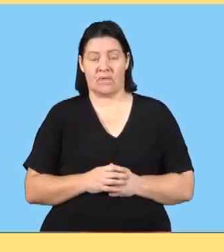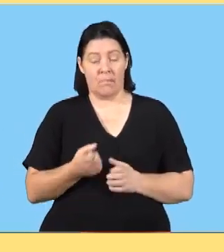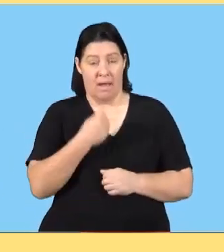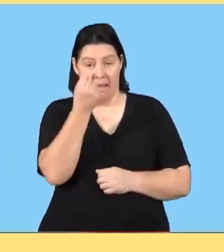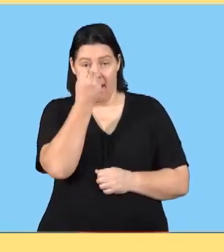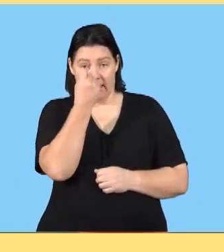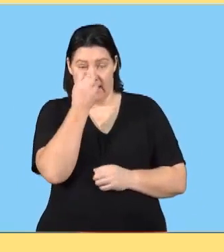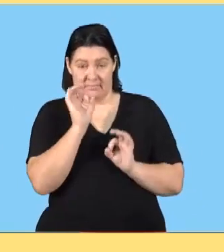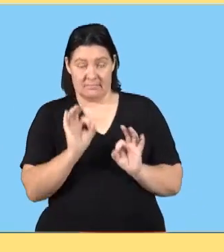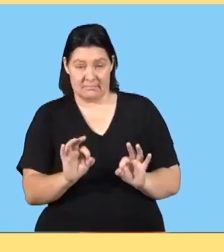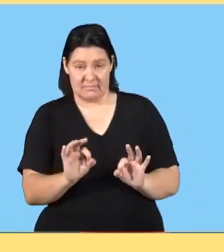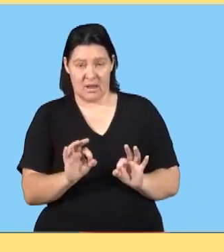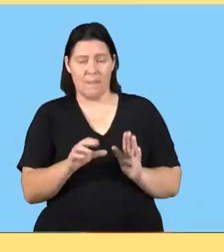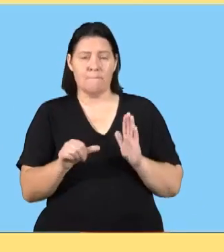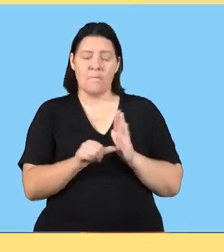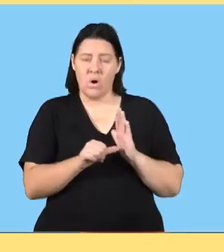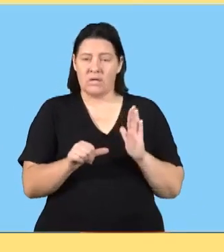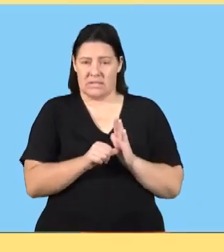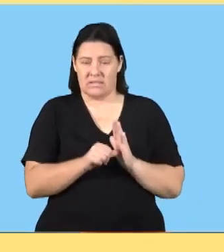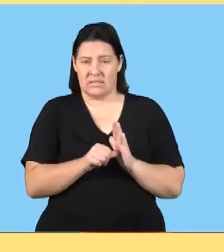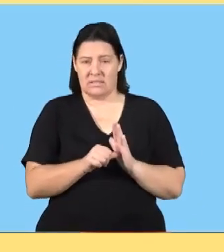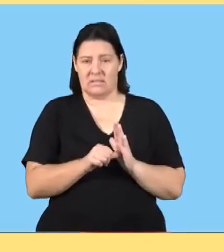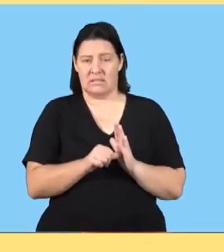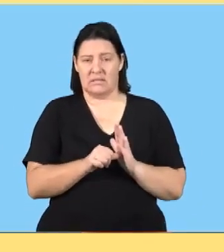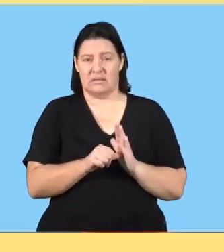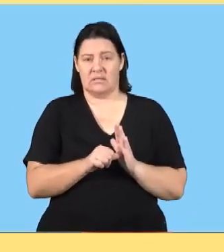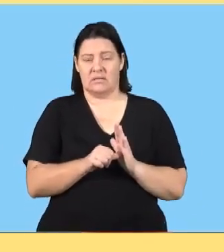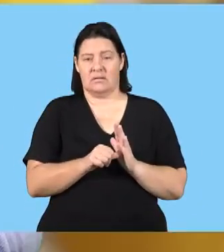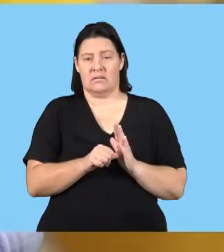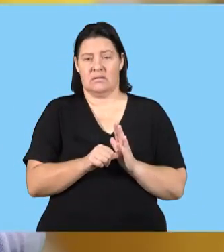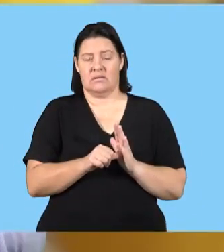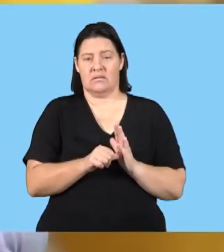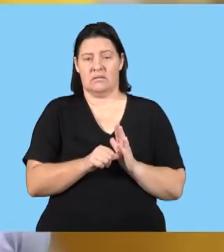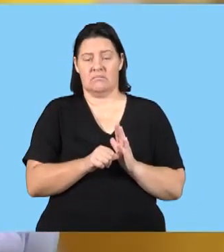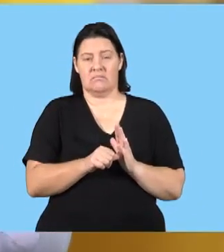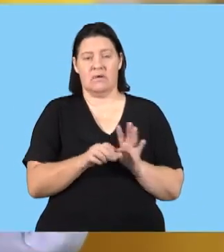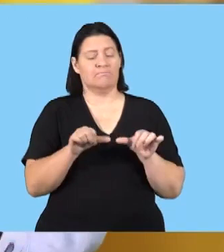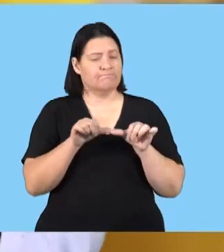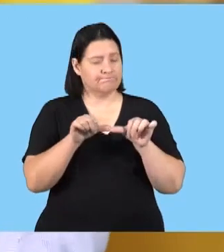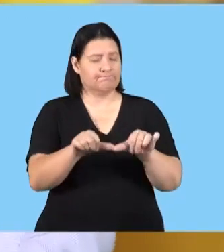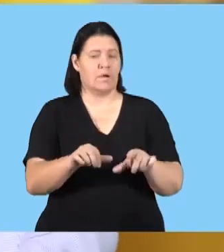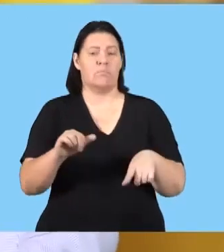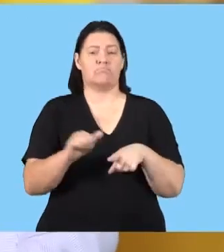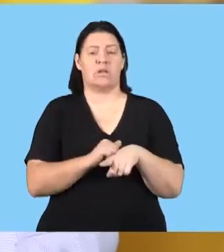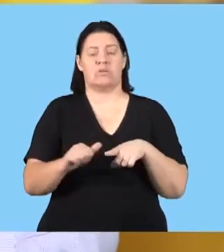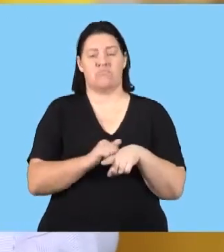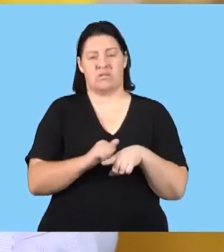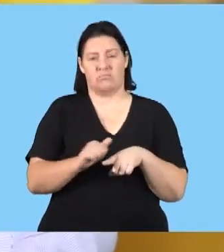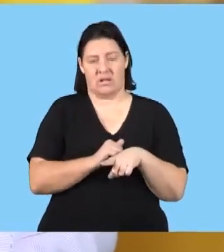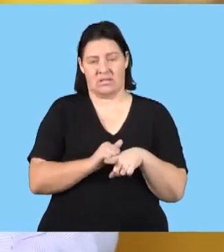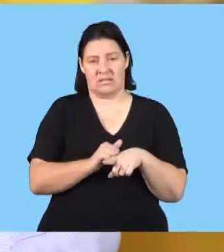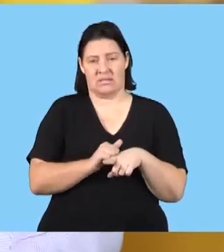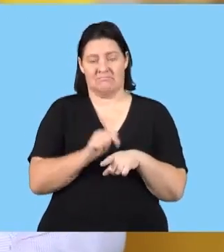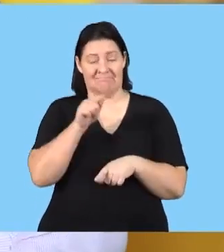you have understood this, it is very important, dear learners, that you continuously practice on